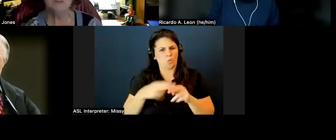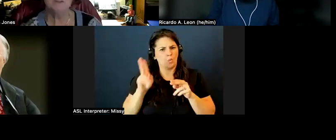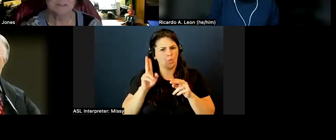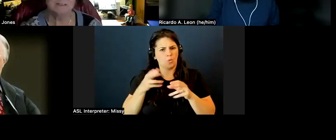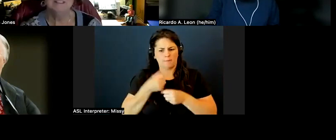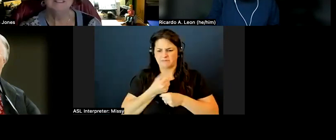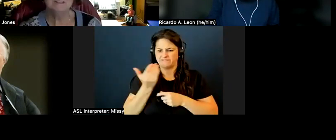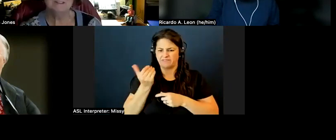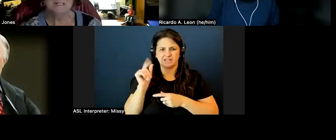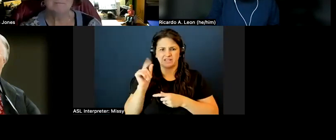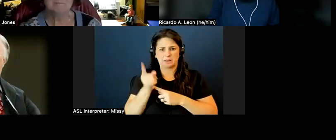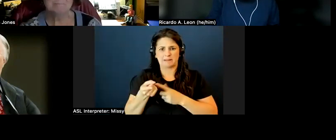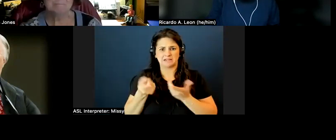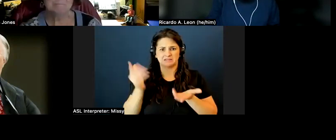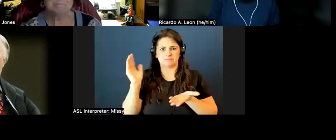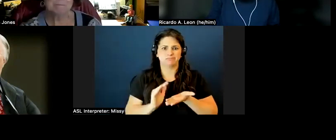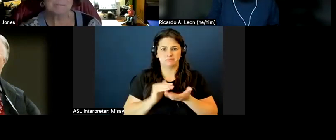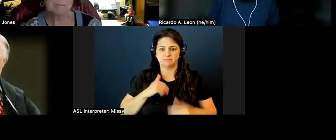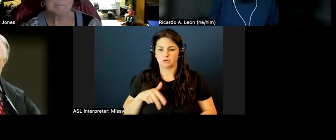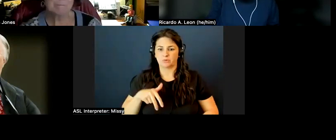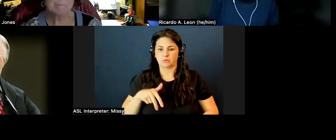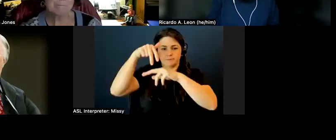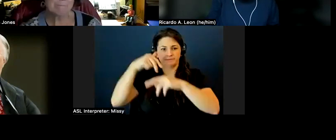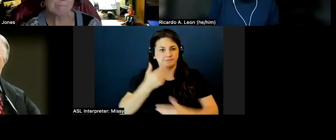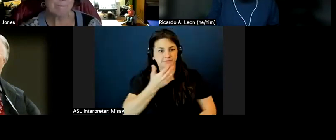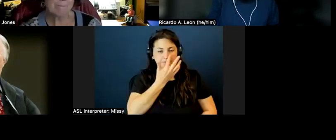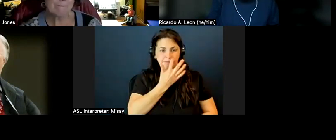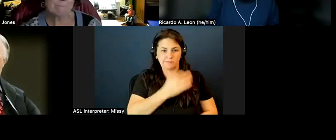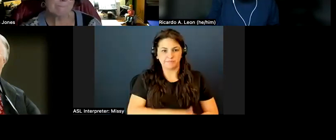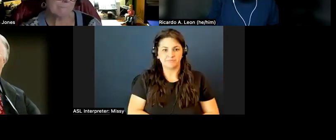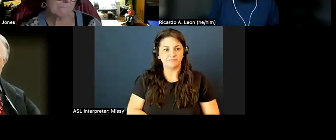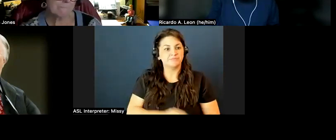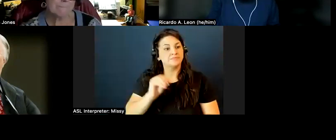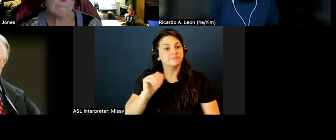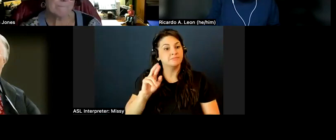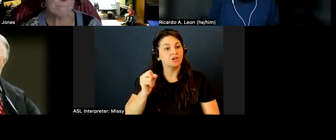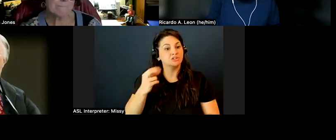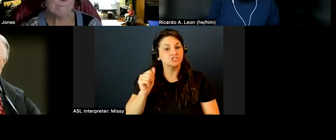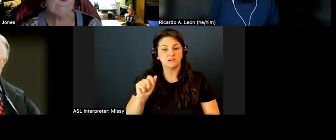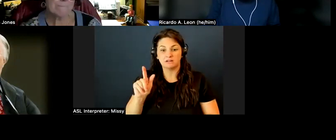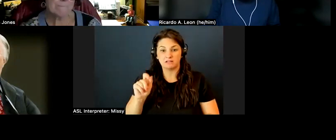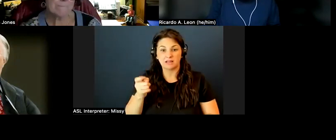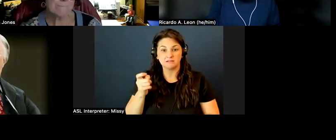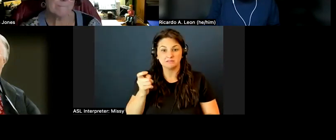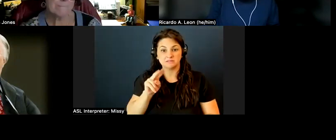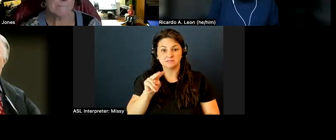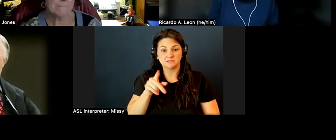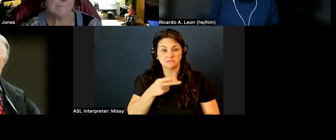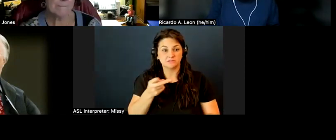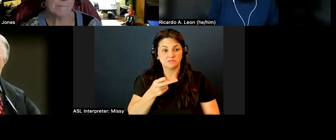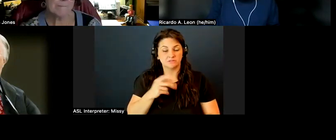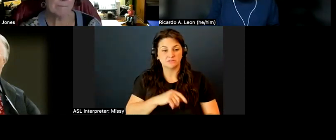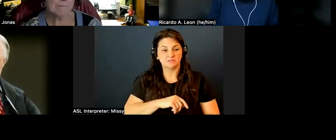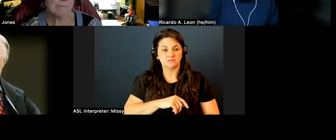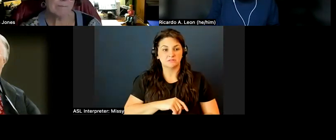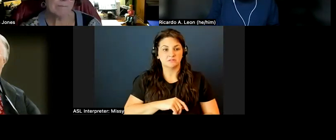15, 20 minutes. So, yeah. Of course. Marsha or Lex? Yeah. Sure.